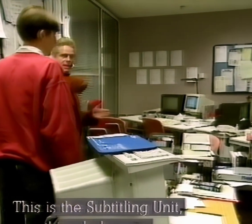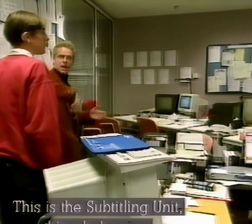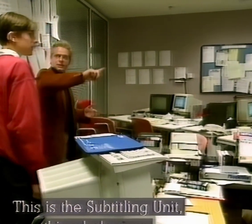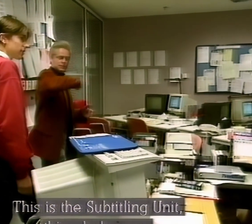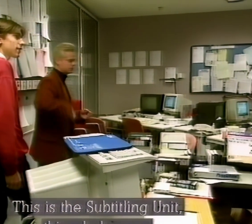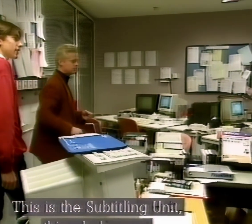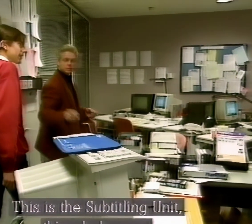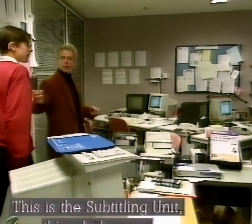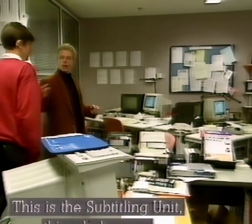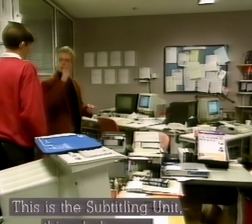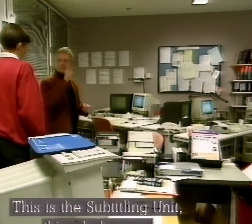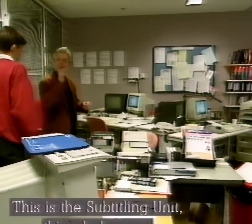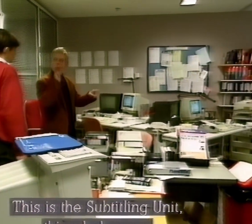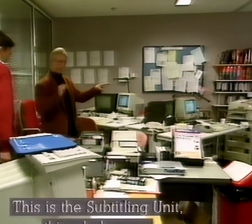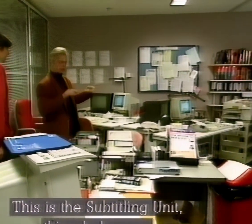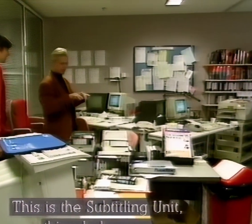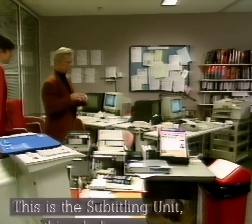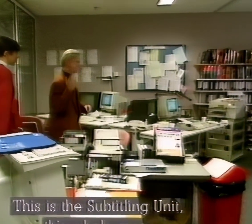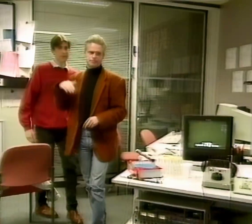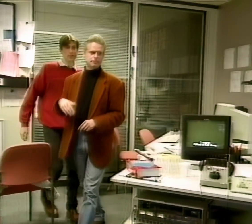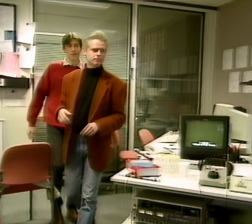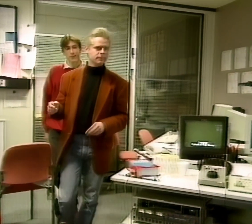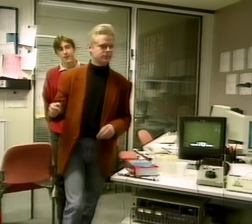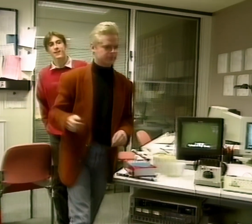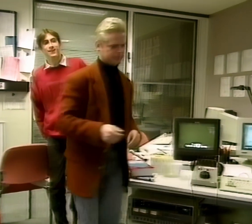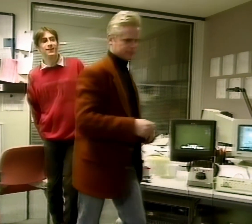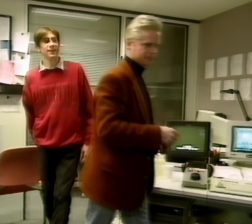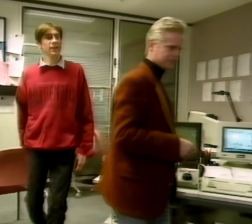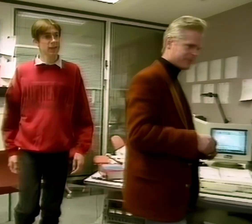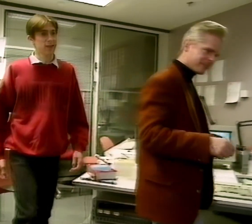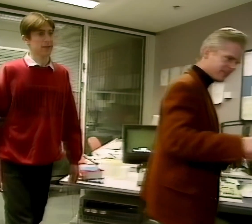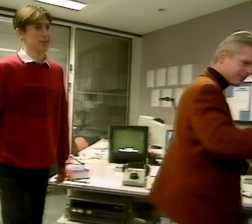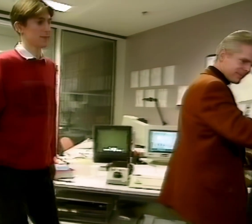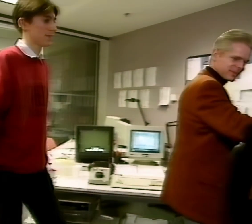This is the subtitling unit, this whole area. Now we're going to see someone over here.